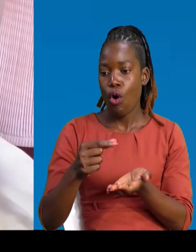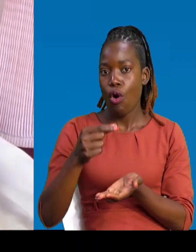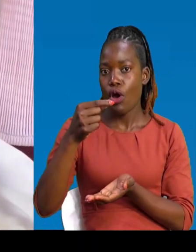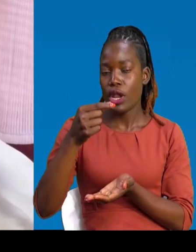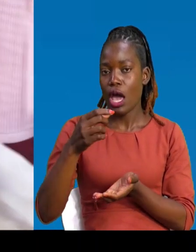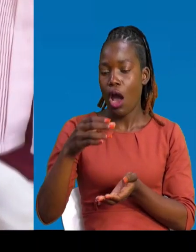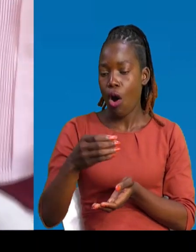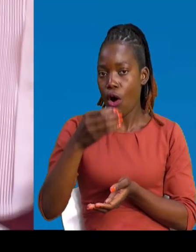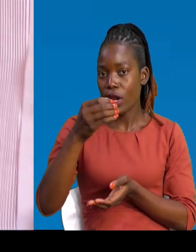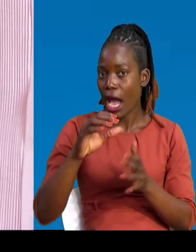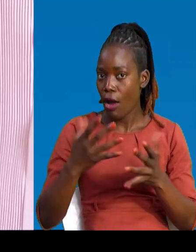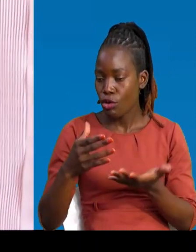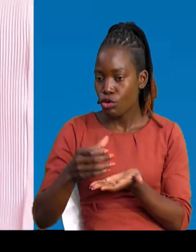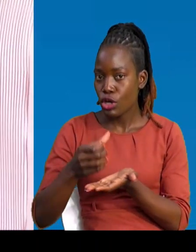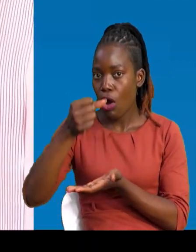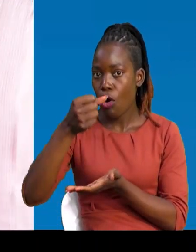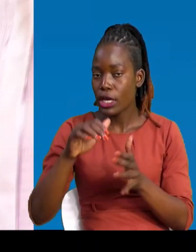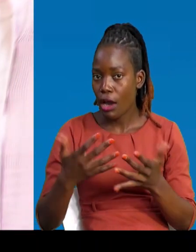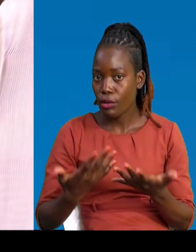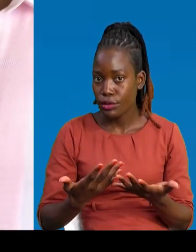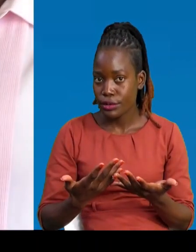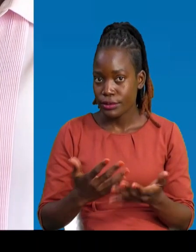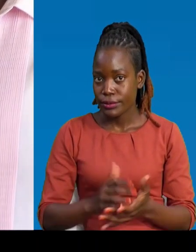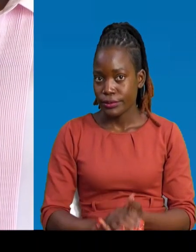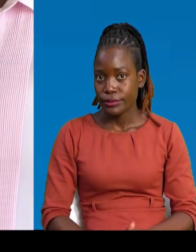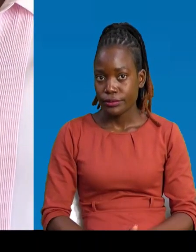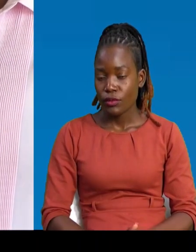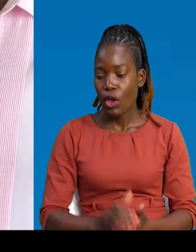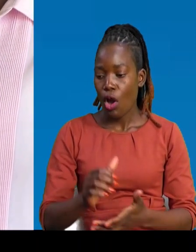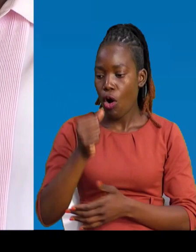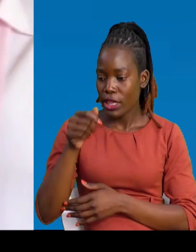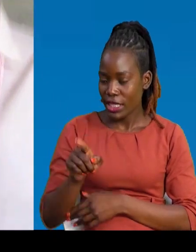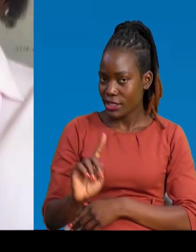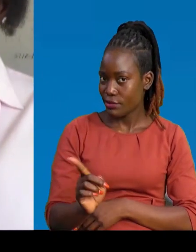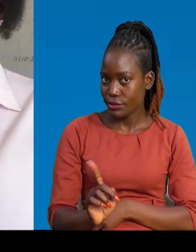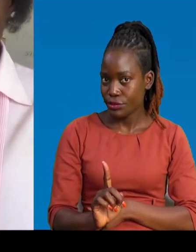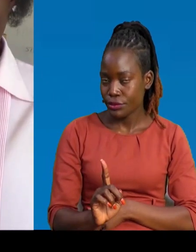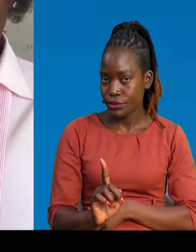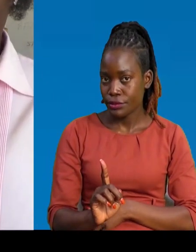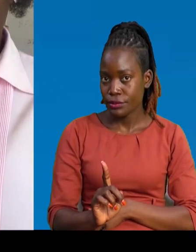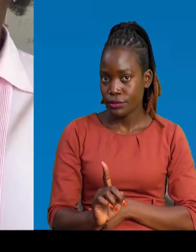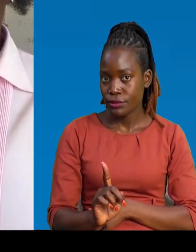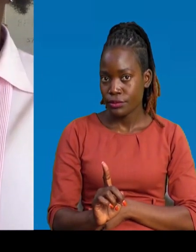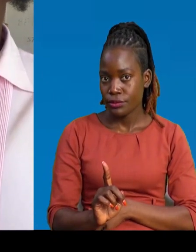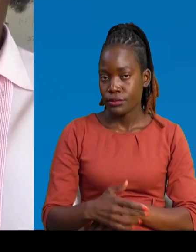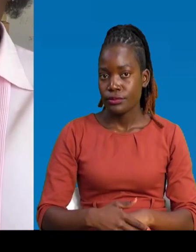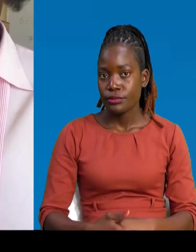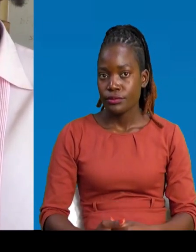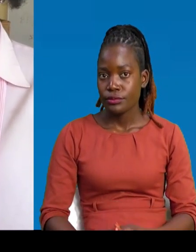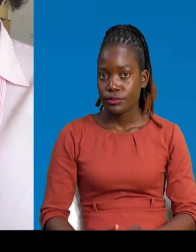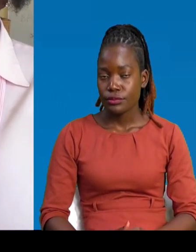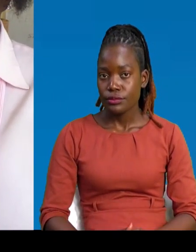hapa. So ishikilia wine glass hapa. Wine glass we hold from the stem.